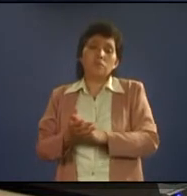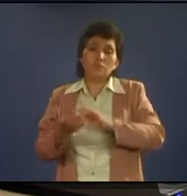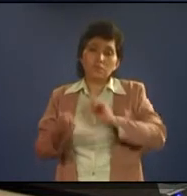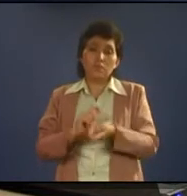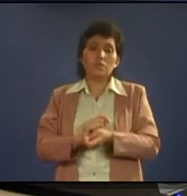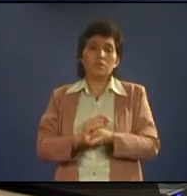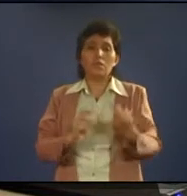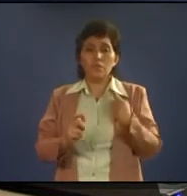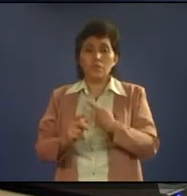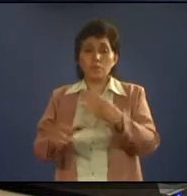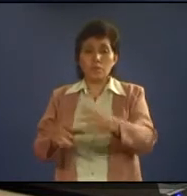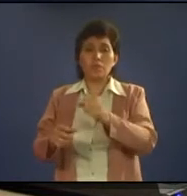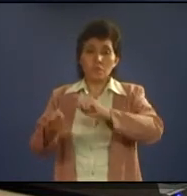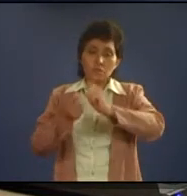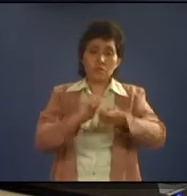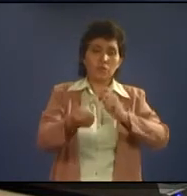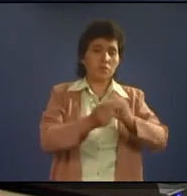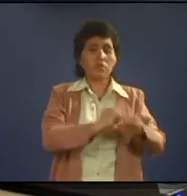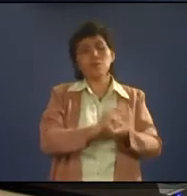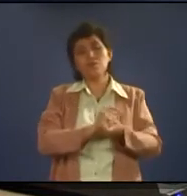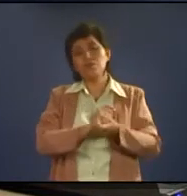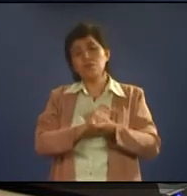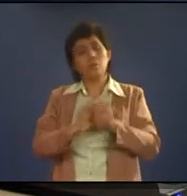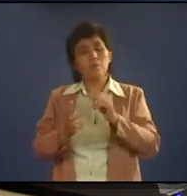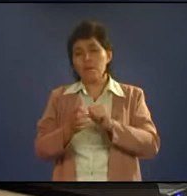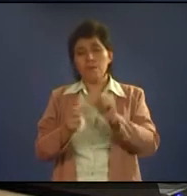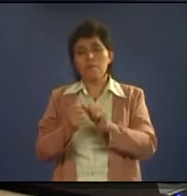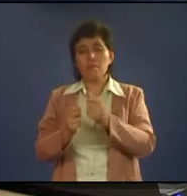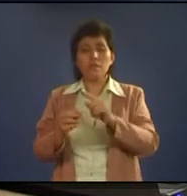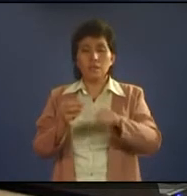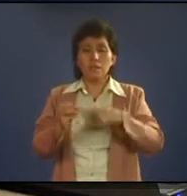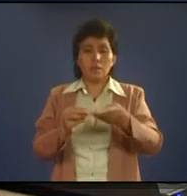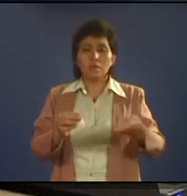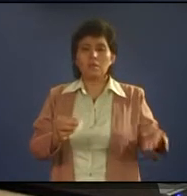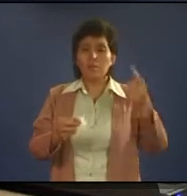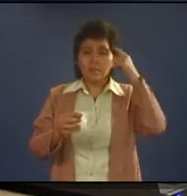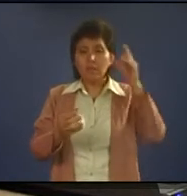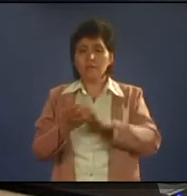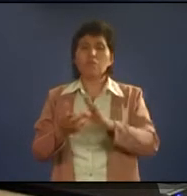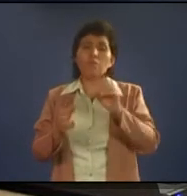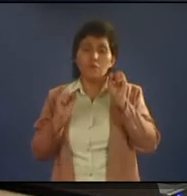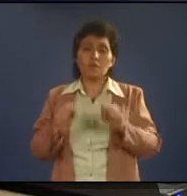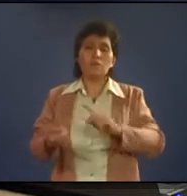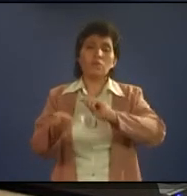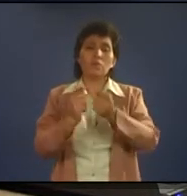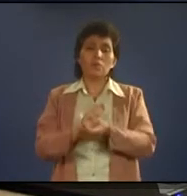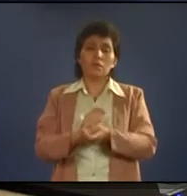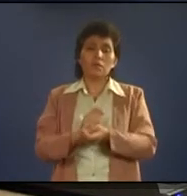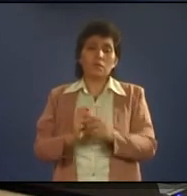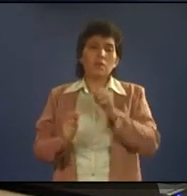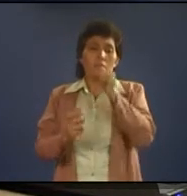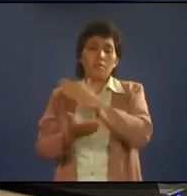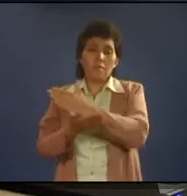our schemas along the way. Now, when your beliefs have changed, now, and you are not part of that group social